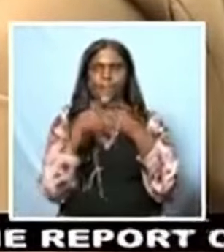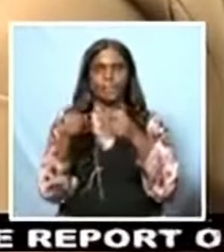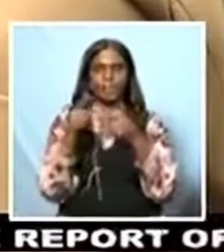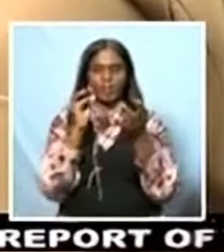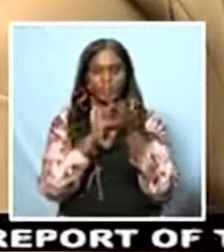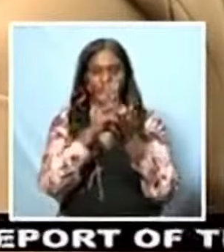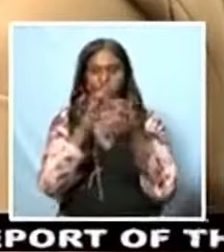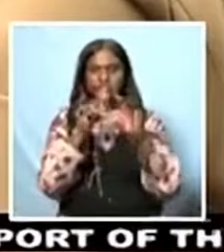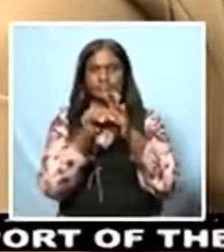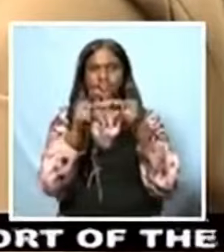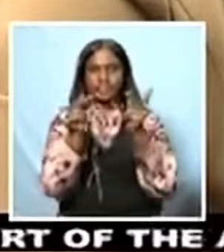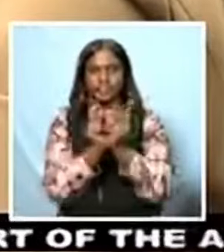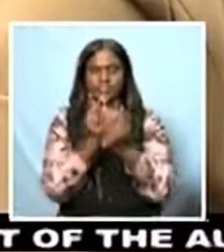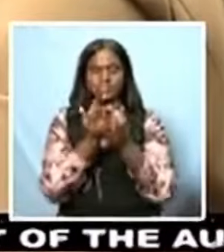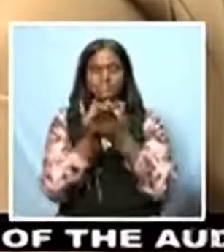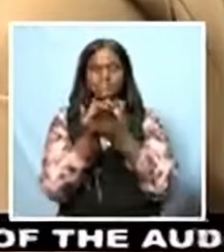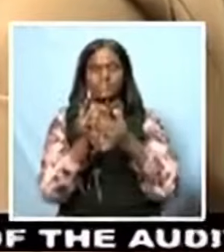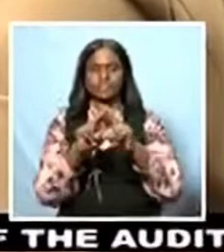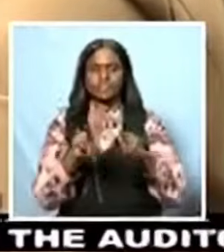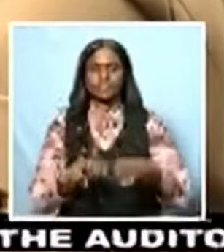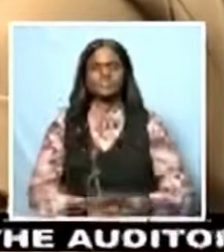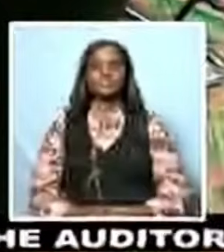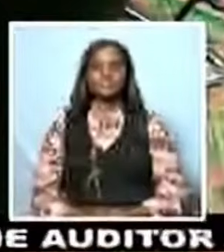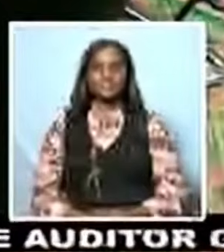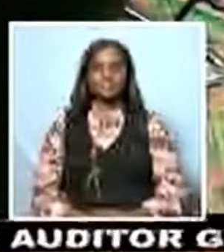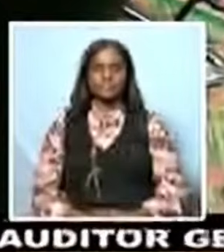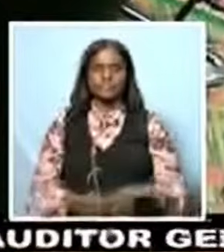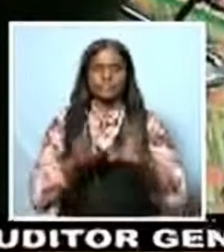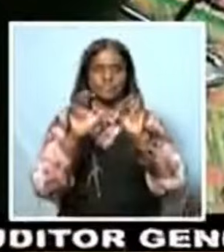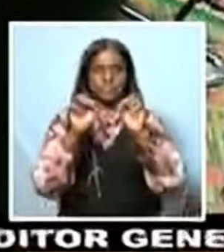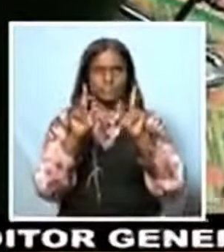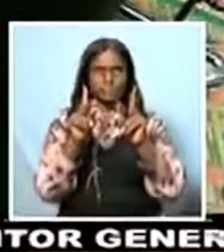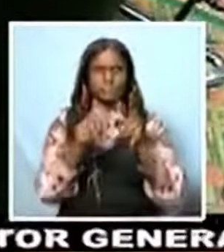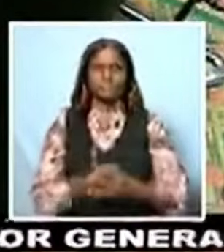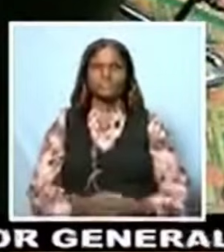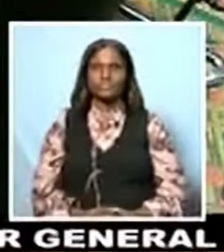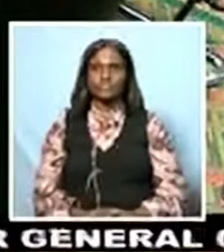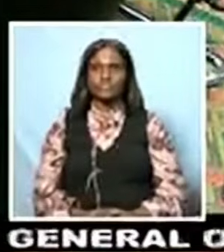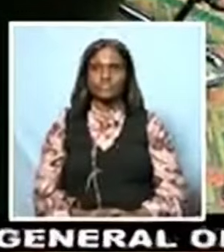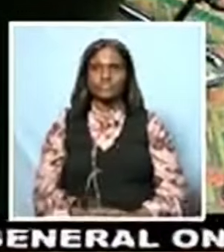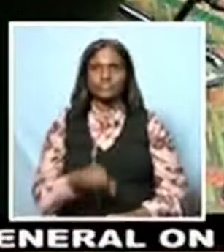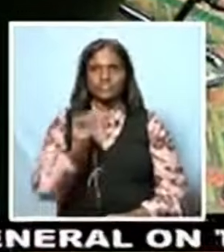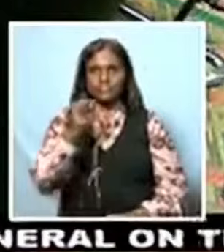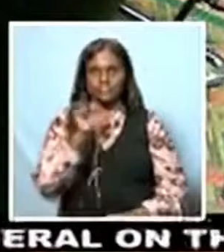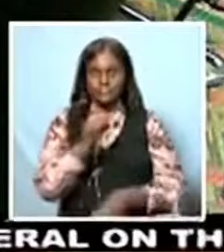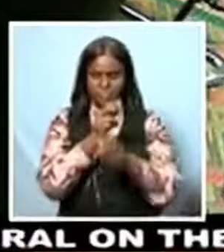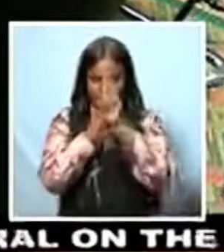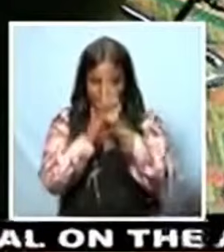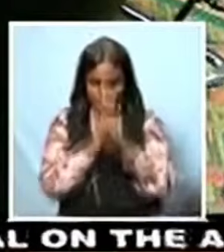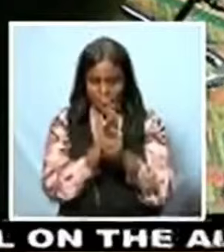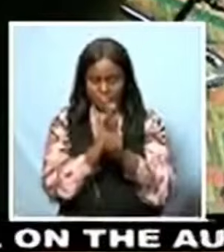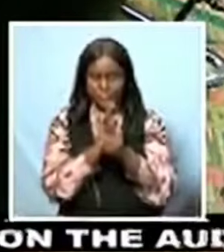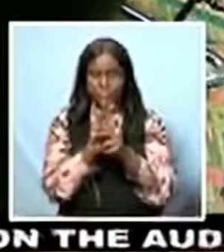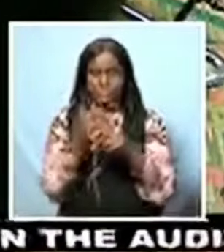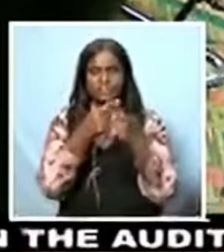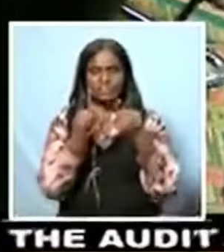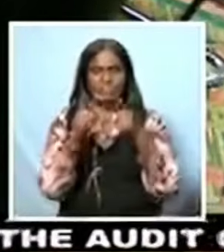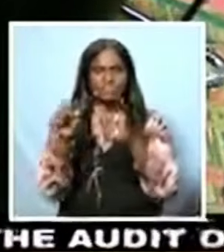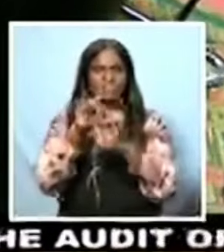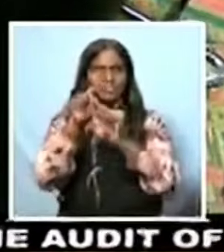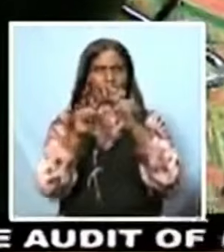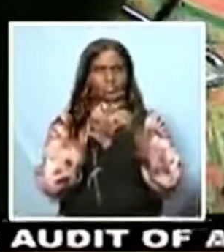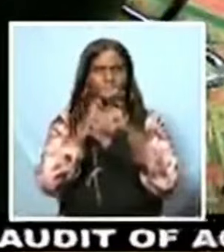place, Chair. I submit, Chair. Okay. Yes, Honorable. It's a different question